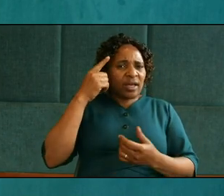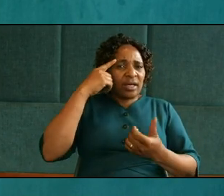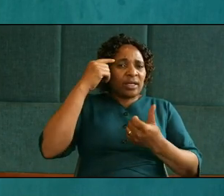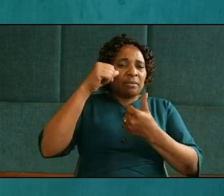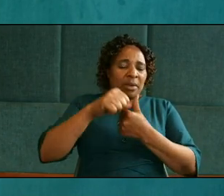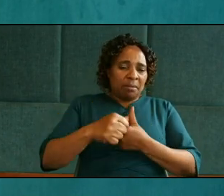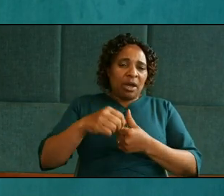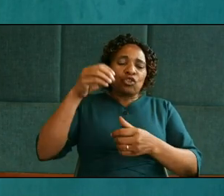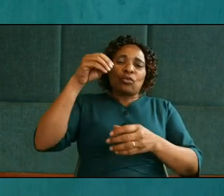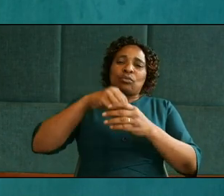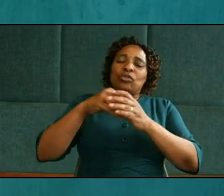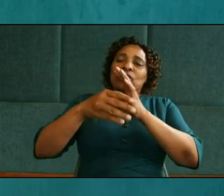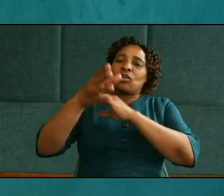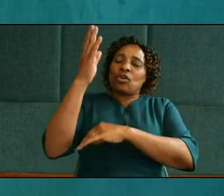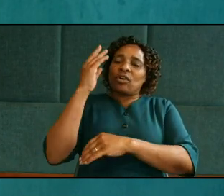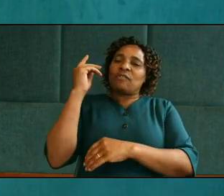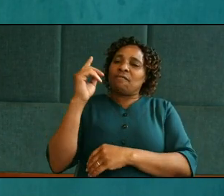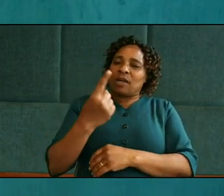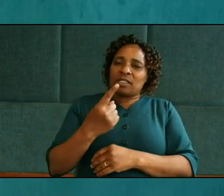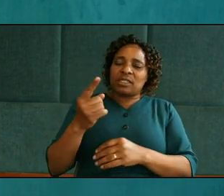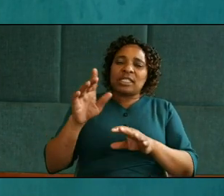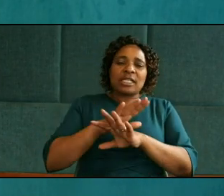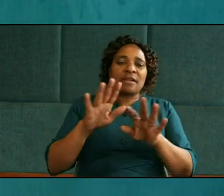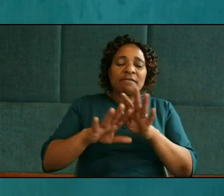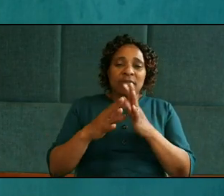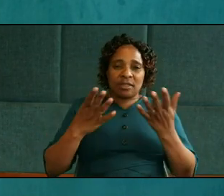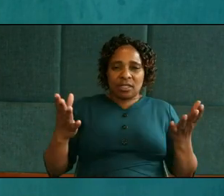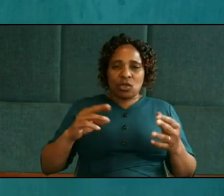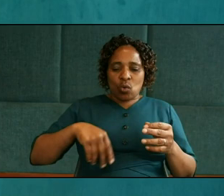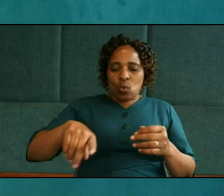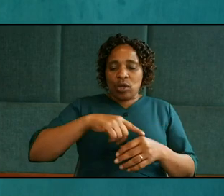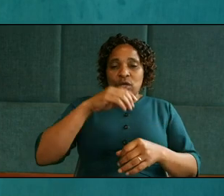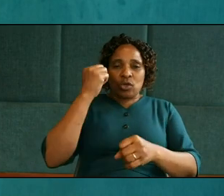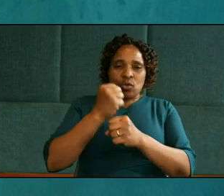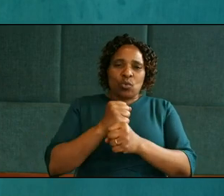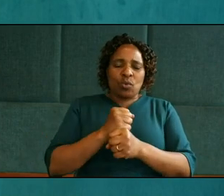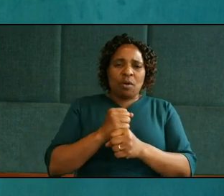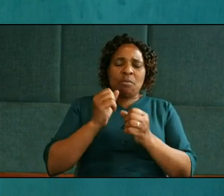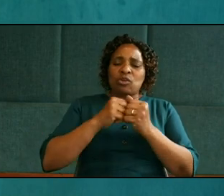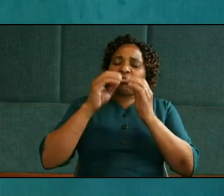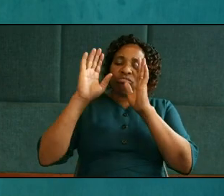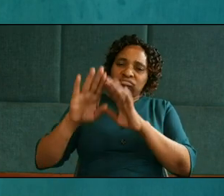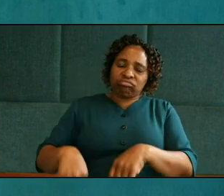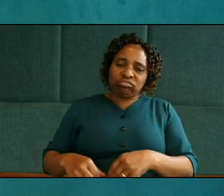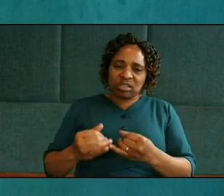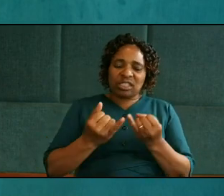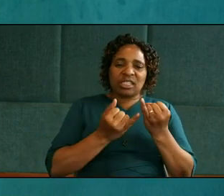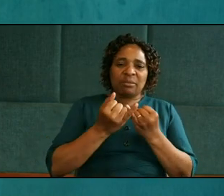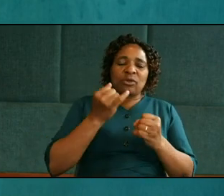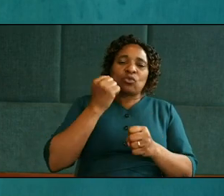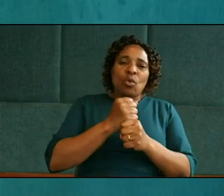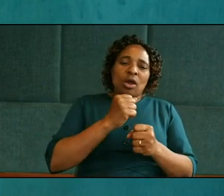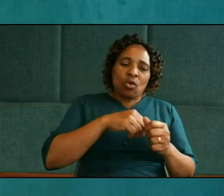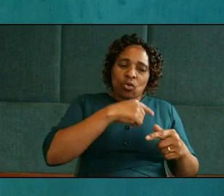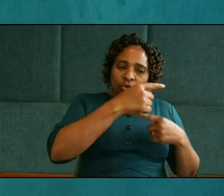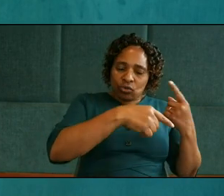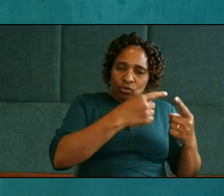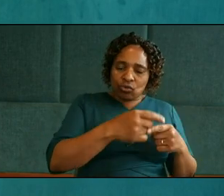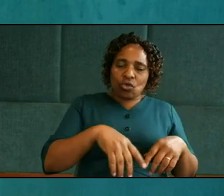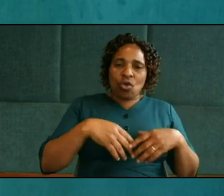to put God first in all that we do. We shouldn't, like, forsake the Sabbath to do work, or we